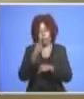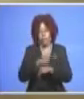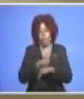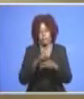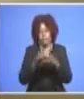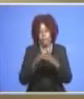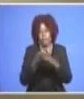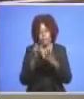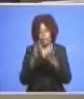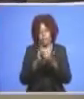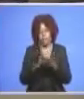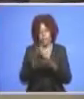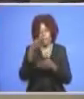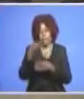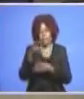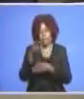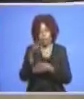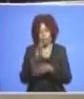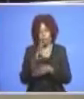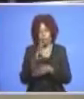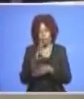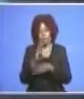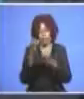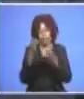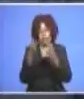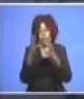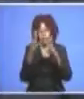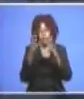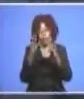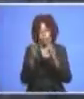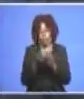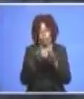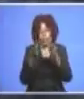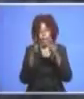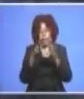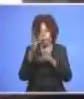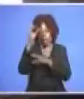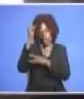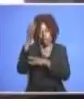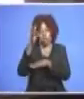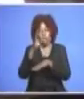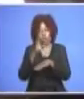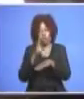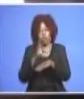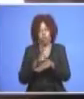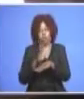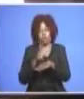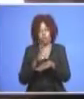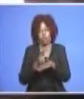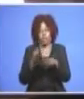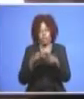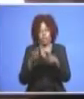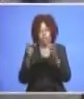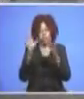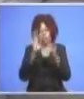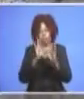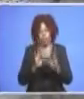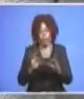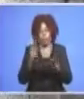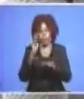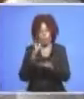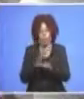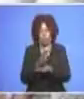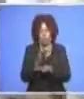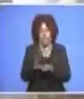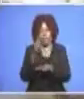beginning of that hub. A number of workshops are taking place at Grace Community Church until Friday for ministers